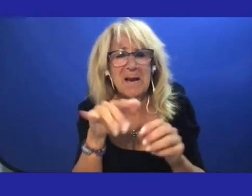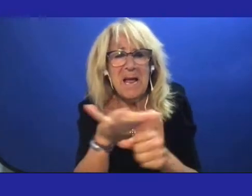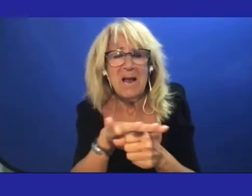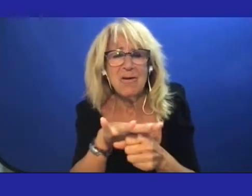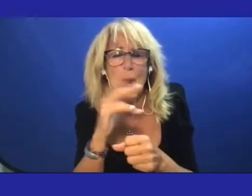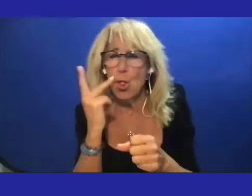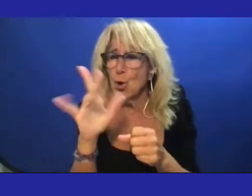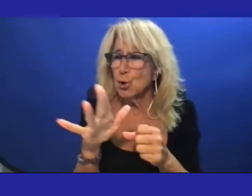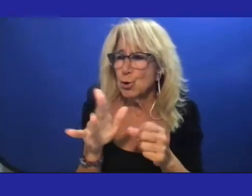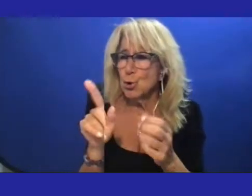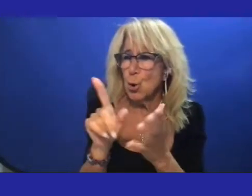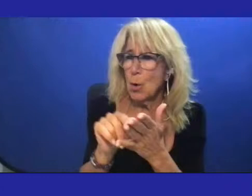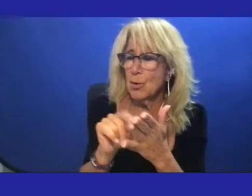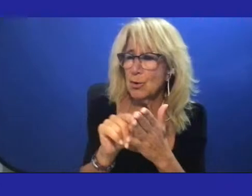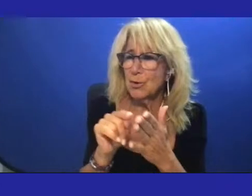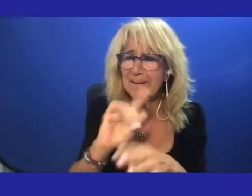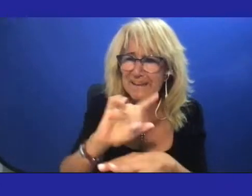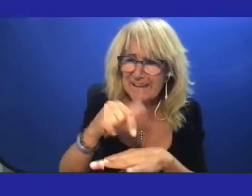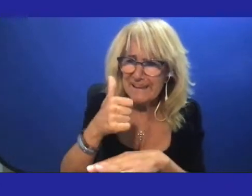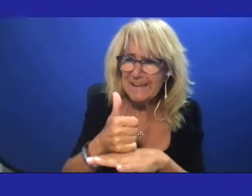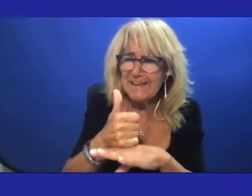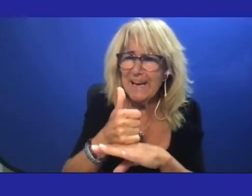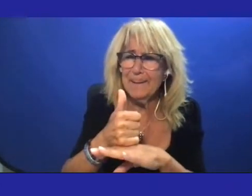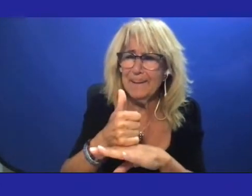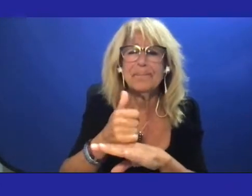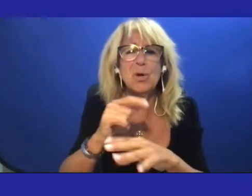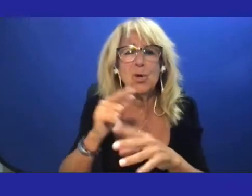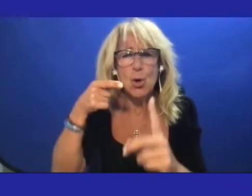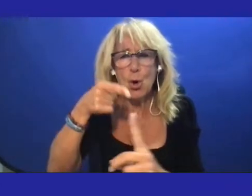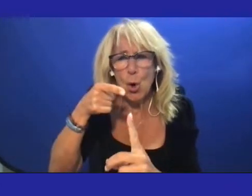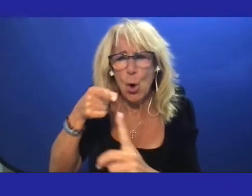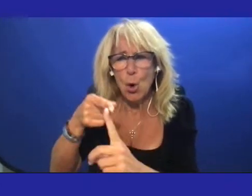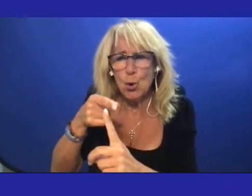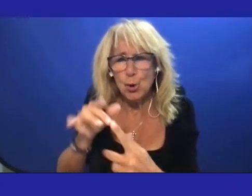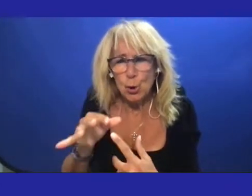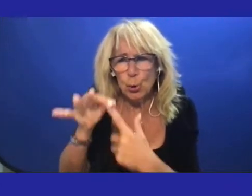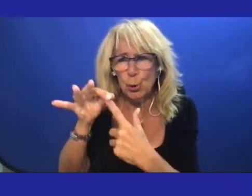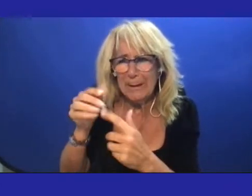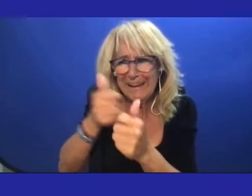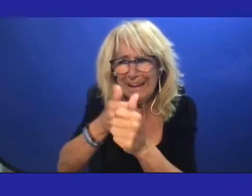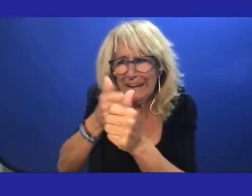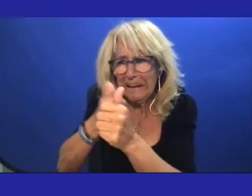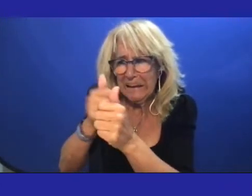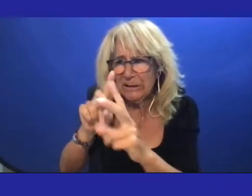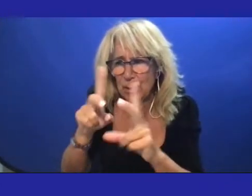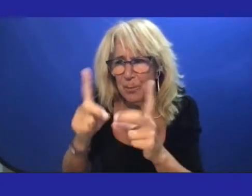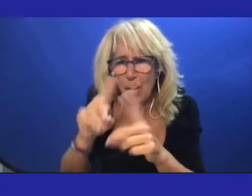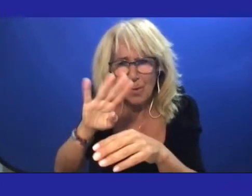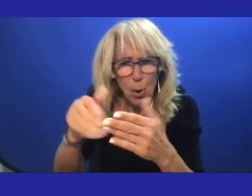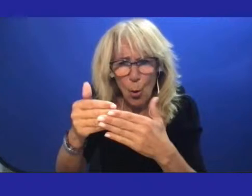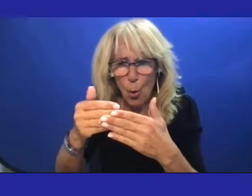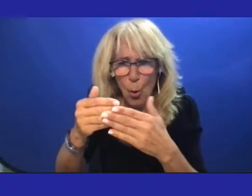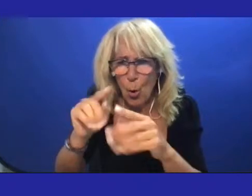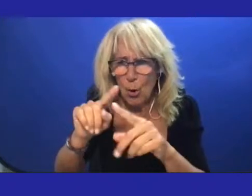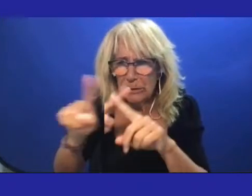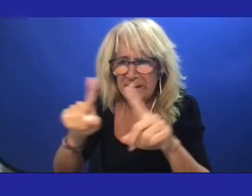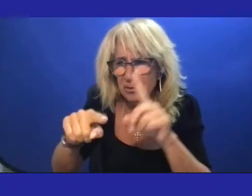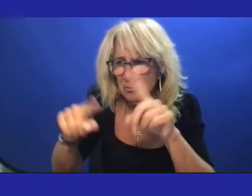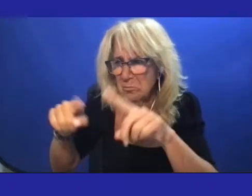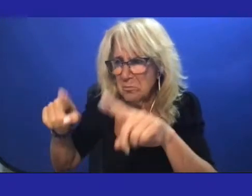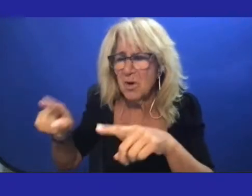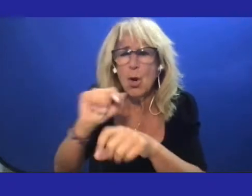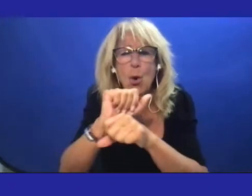come up with some established goals that are unique to that department. Everybody is different in in the workflow that they have and their printing